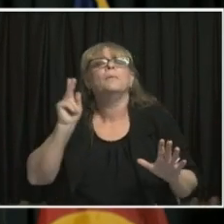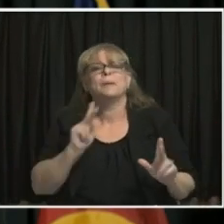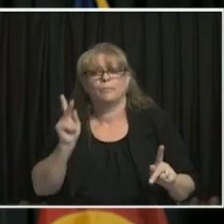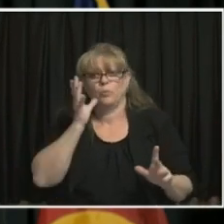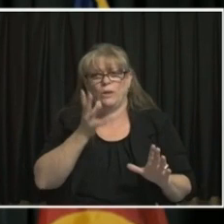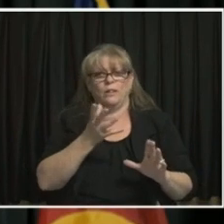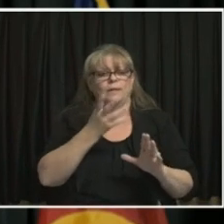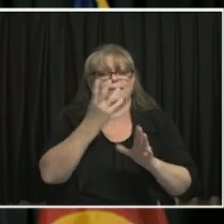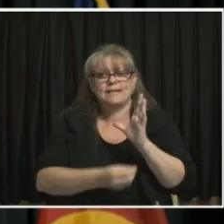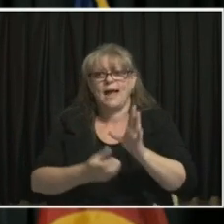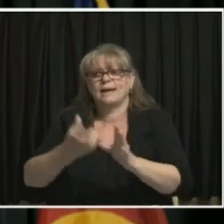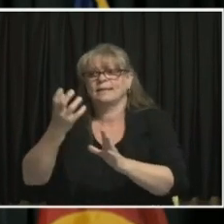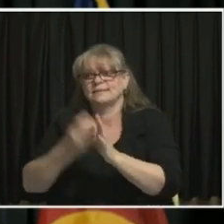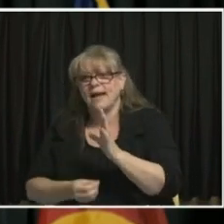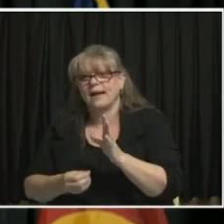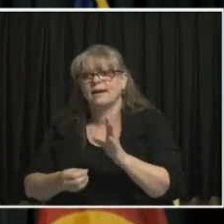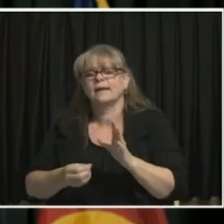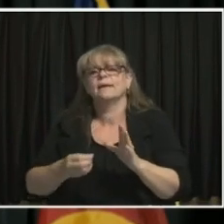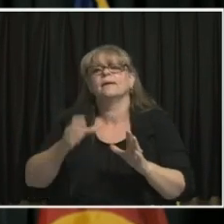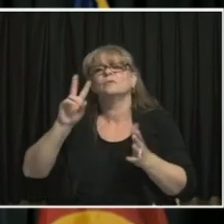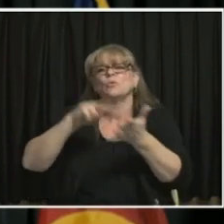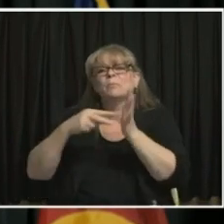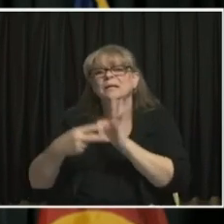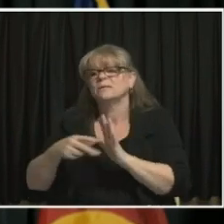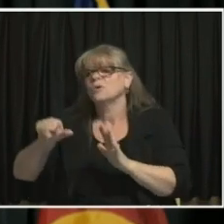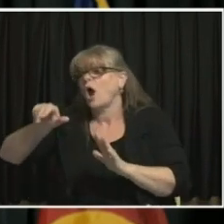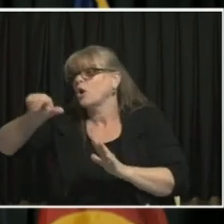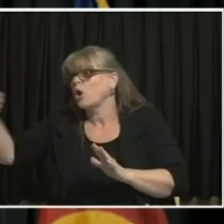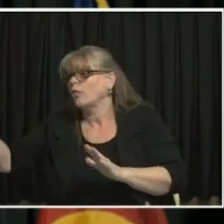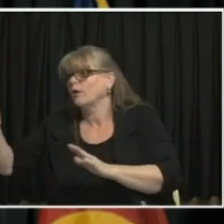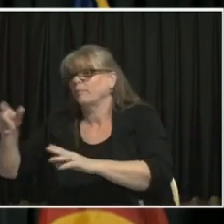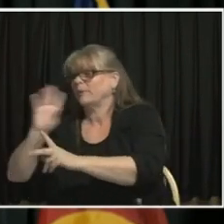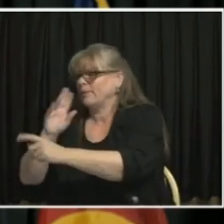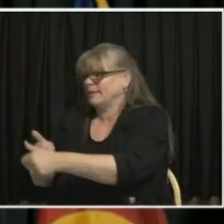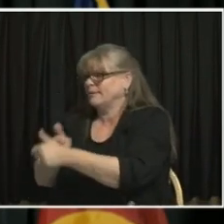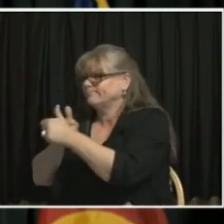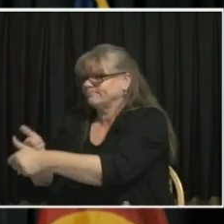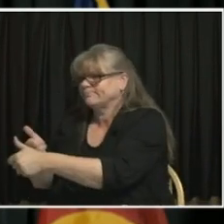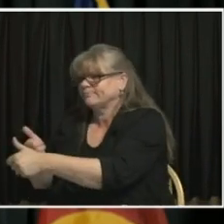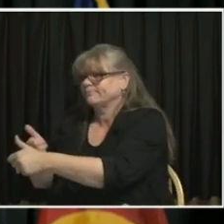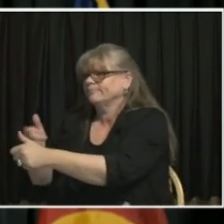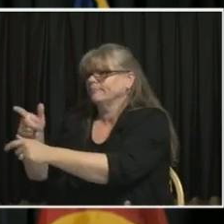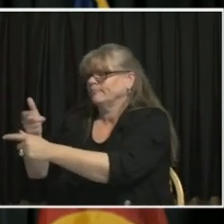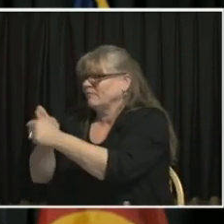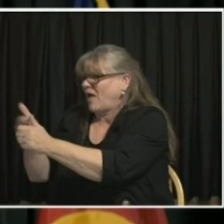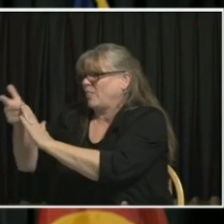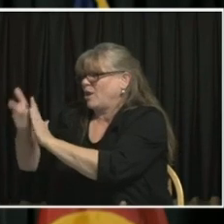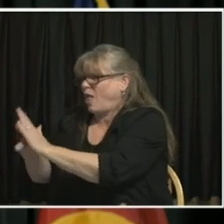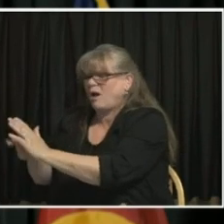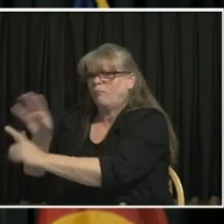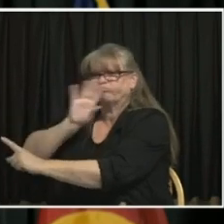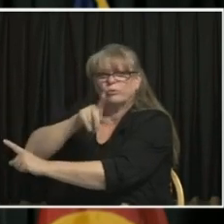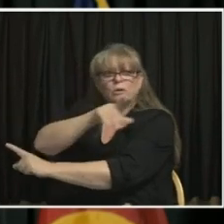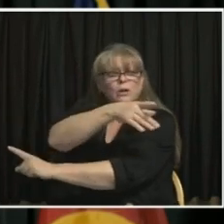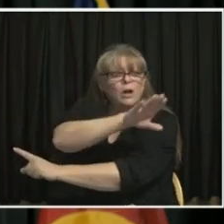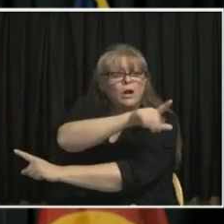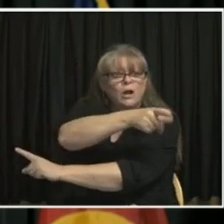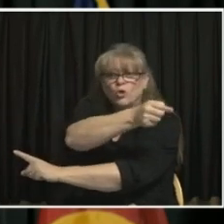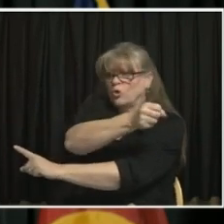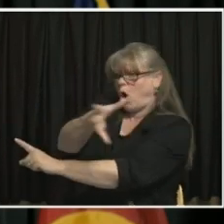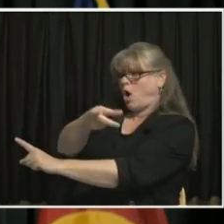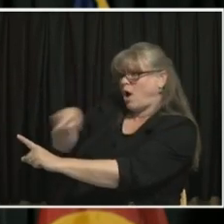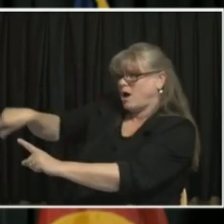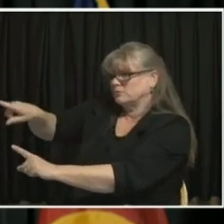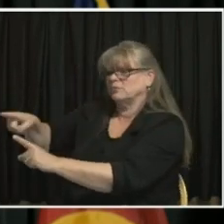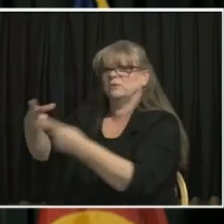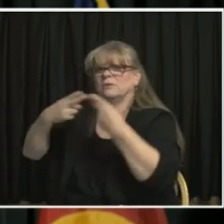legitimate businesses that want to follow the laws in our state to keep their customers and staff safe, if we weren't serious